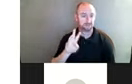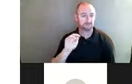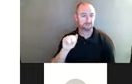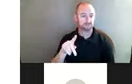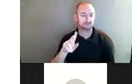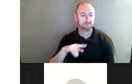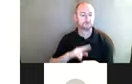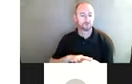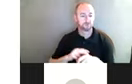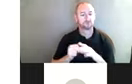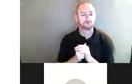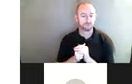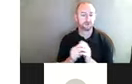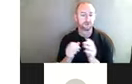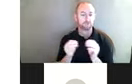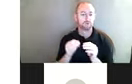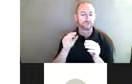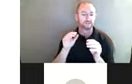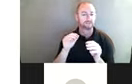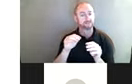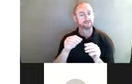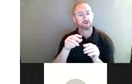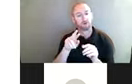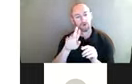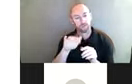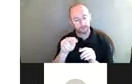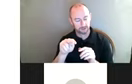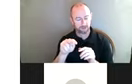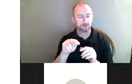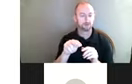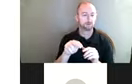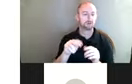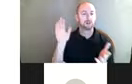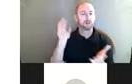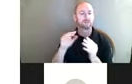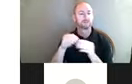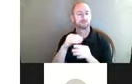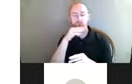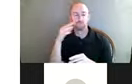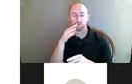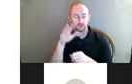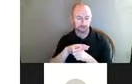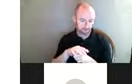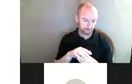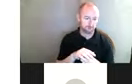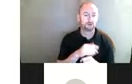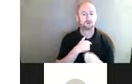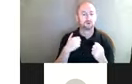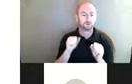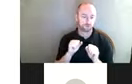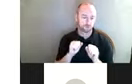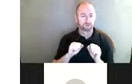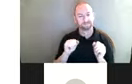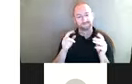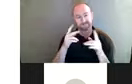course, they're denser in the urban areas and sparser in the rural areas. We took those, and of course, we could have just tried to interpolate those